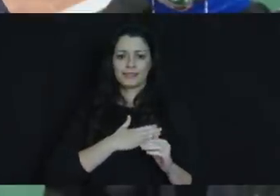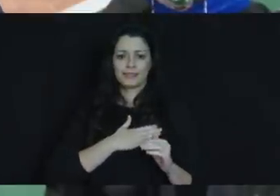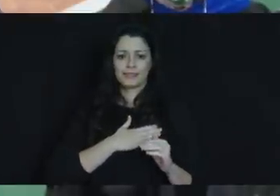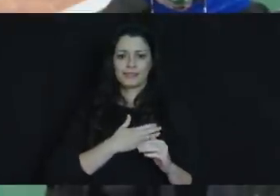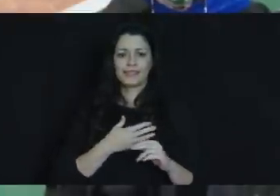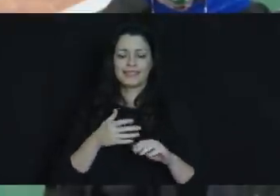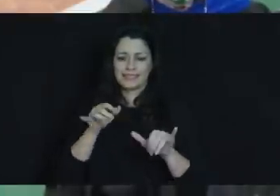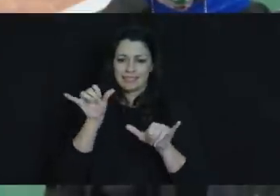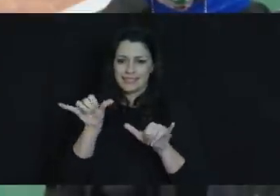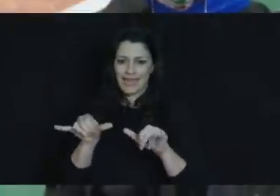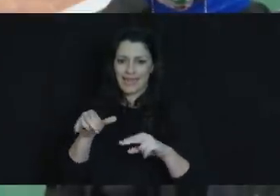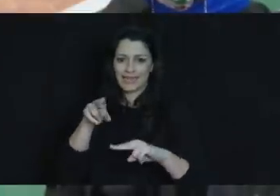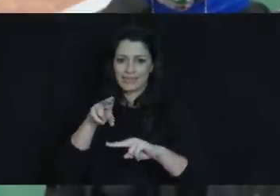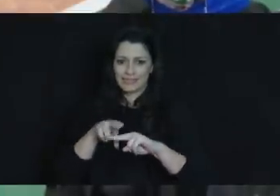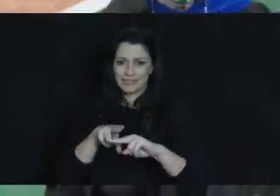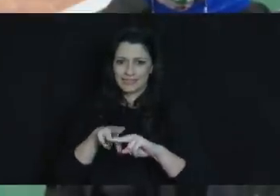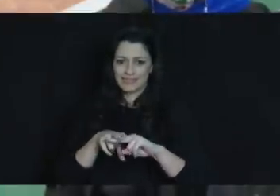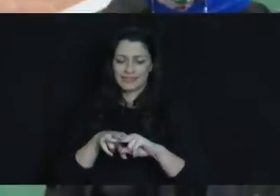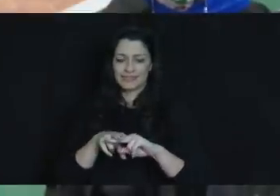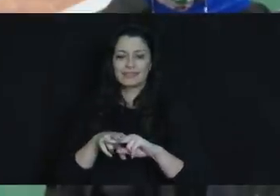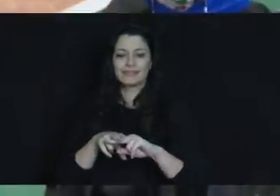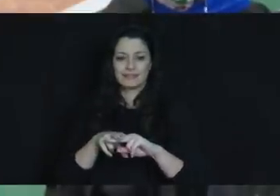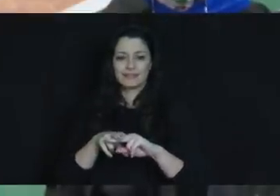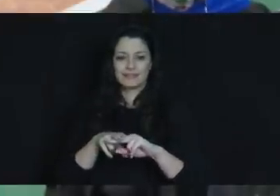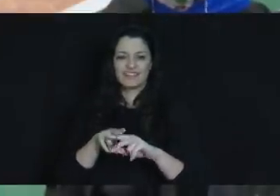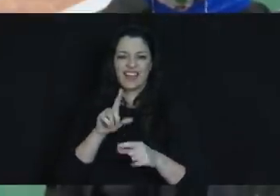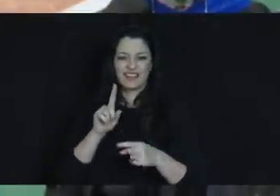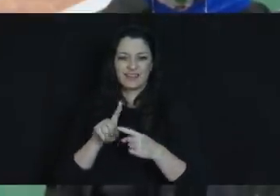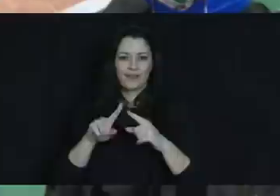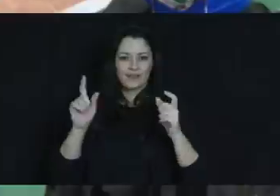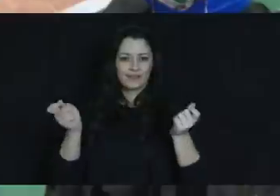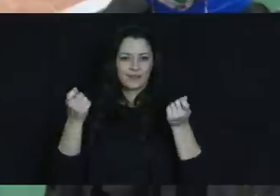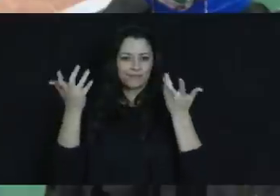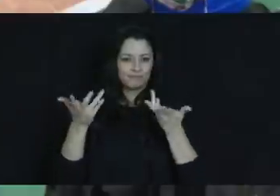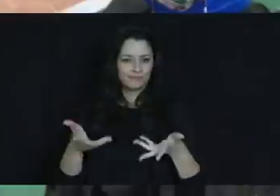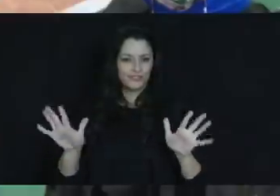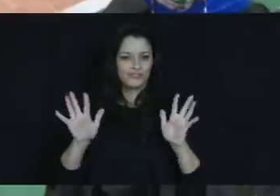in your seats until the end of this evening's ceremony.